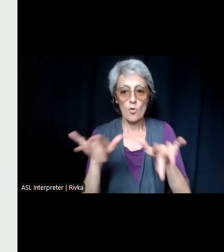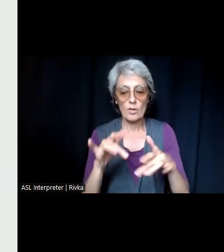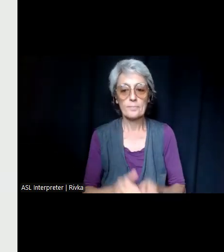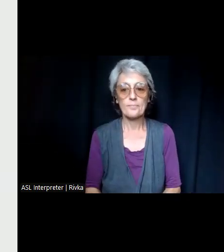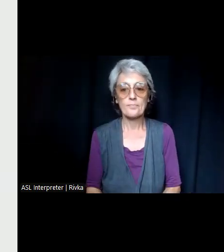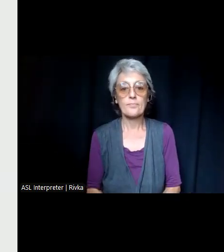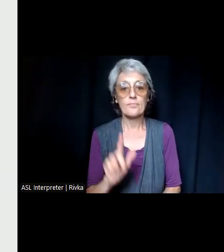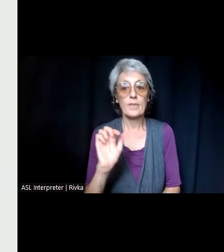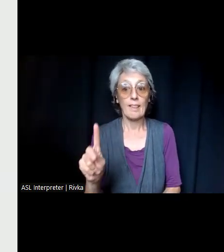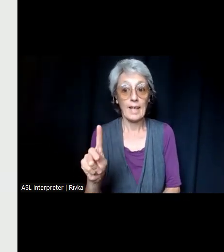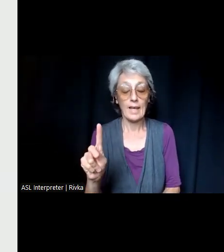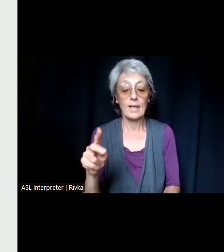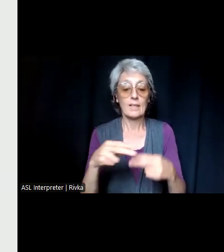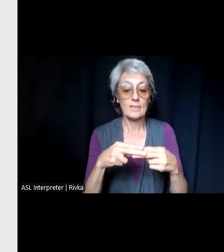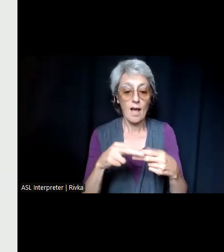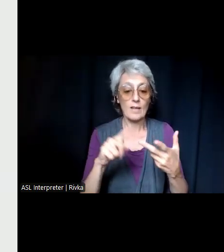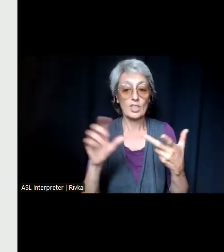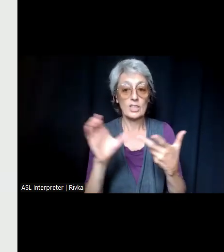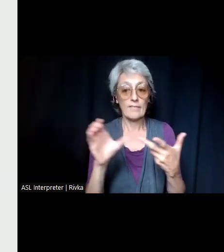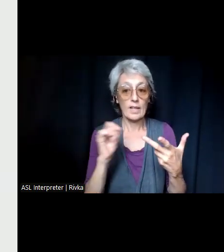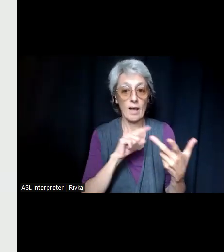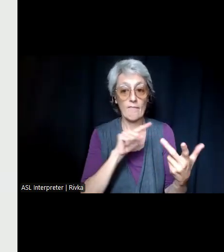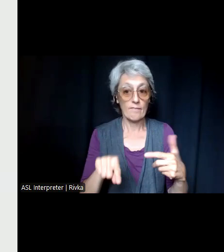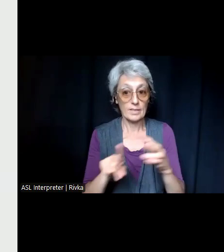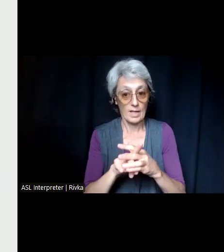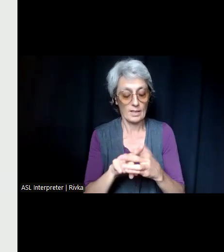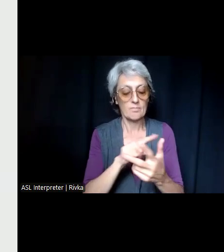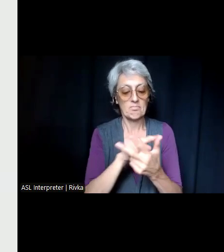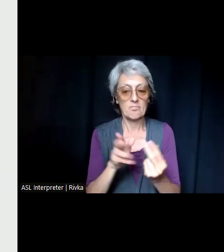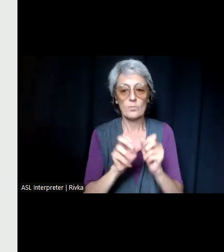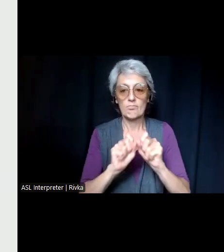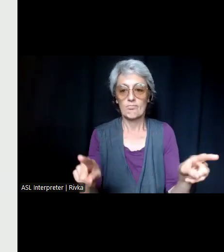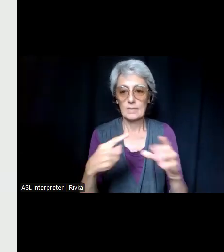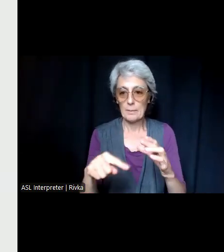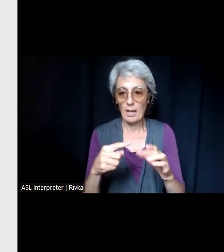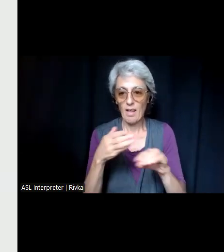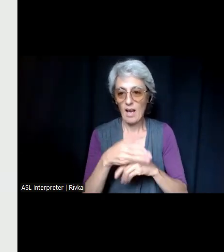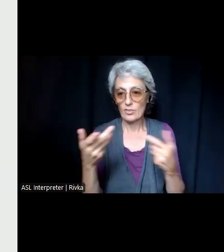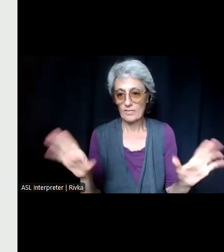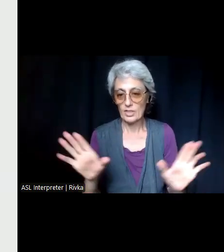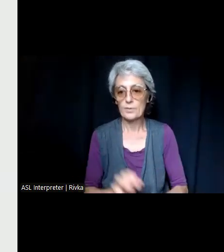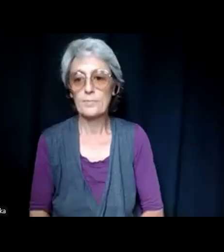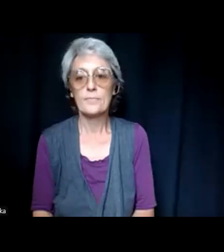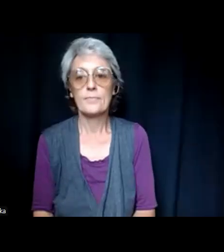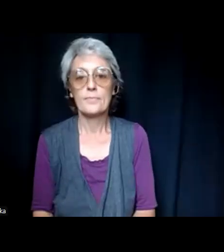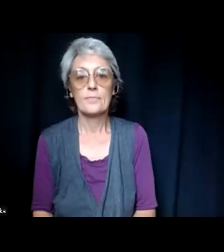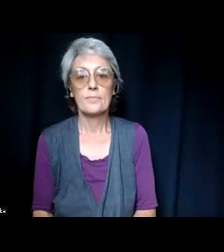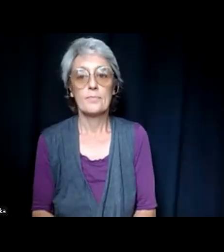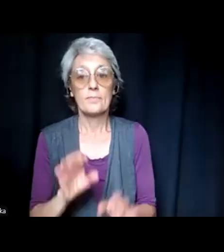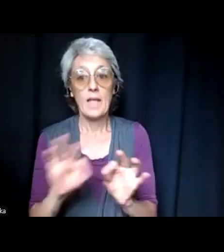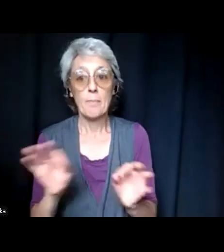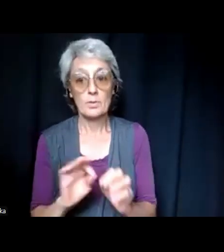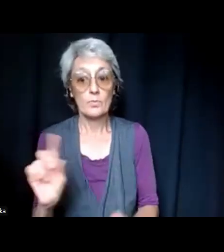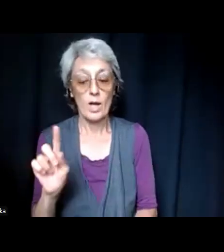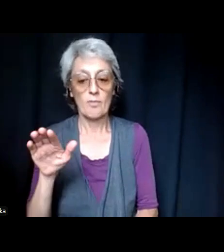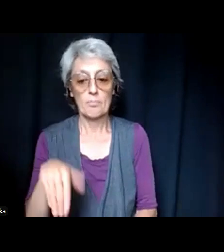link, slides, and a certificate of attendance will be sent via email to everyone who attended today. Closed captioning is available and can be